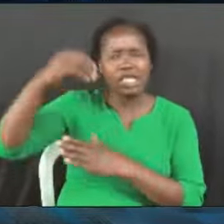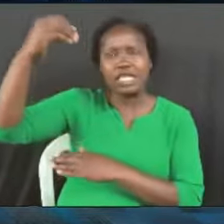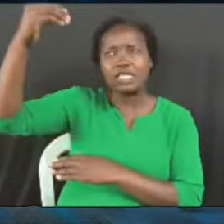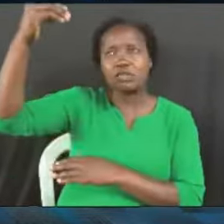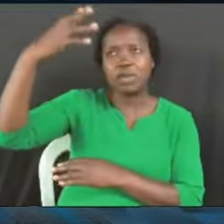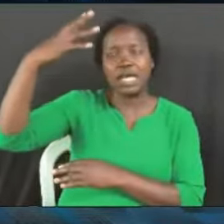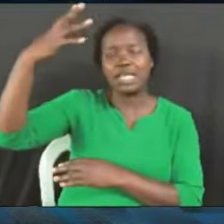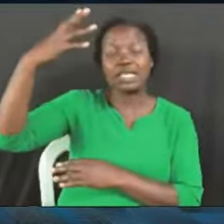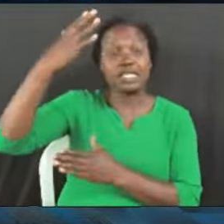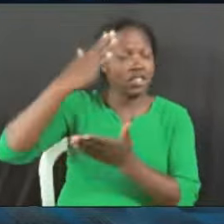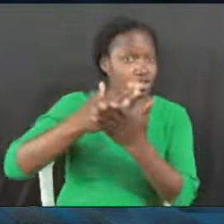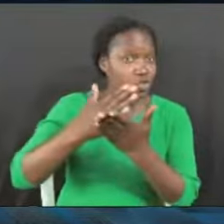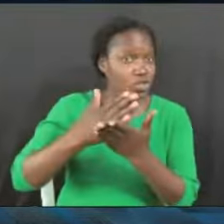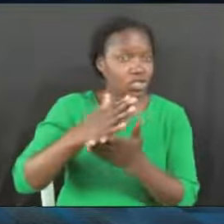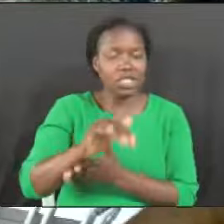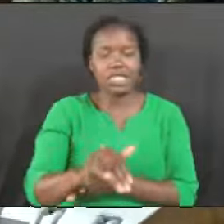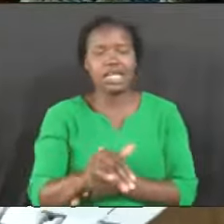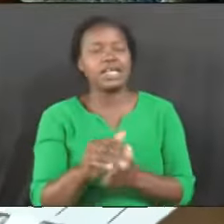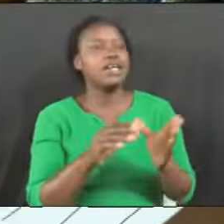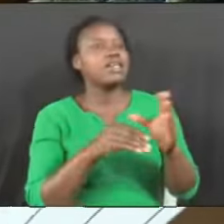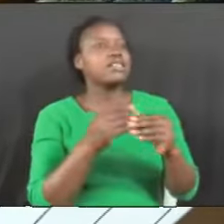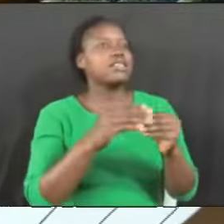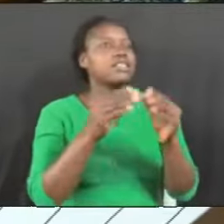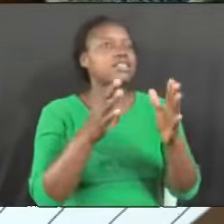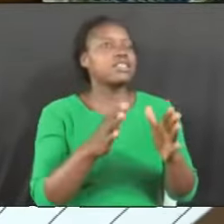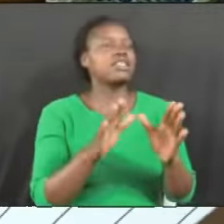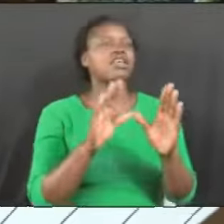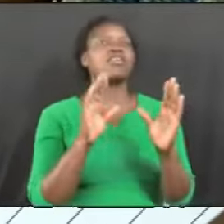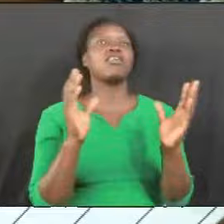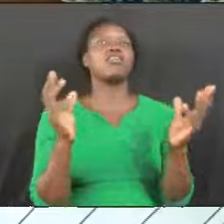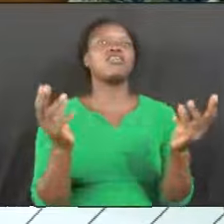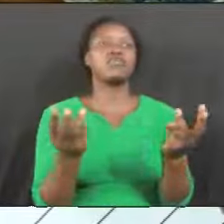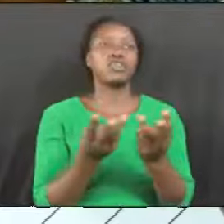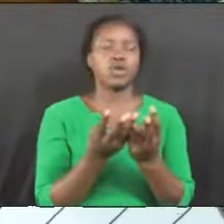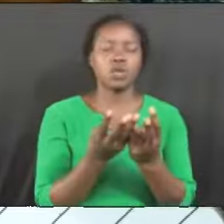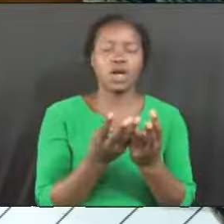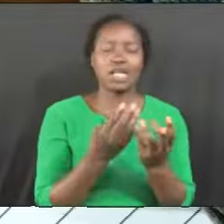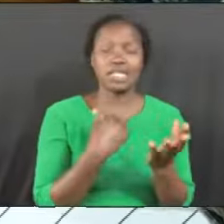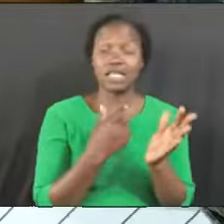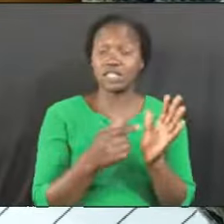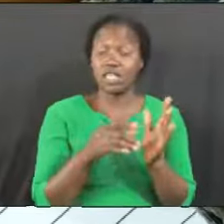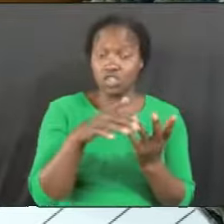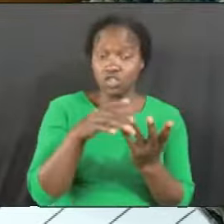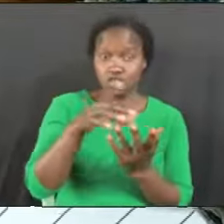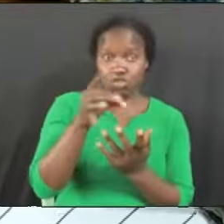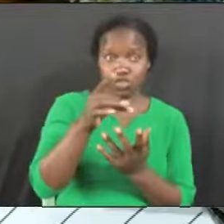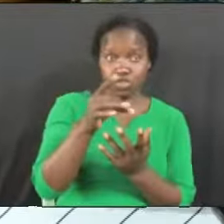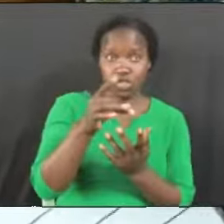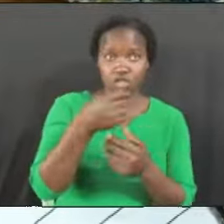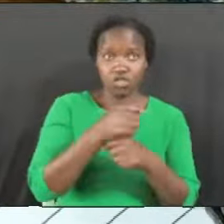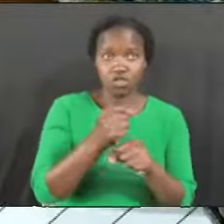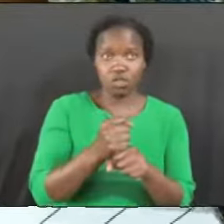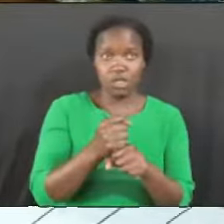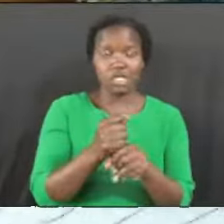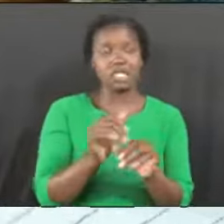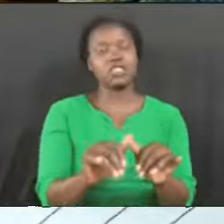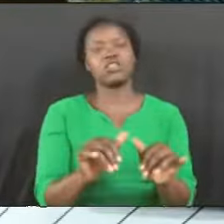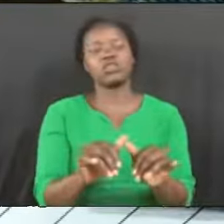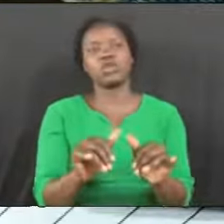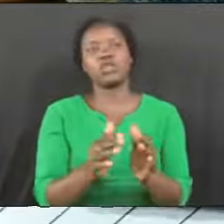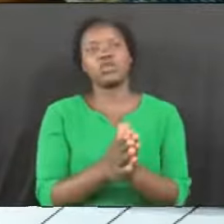awe-inspiring reality that the Creator of the universe has chosen to make his dwelling